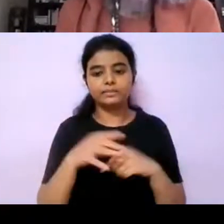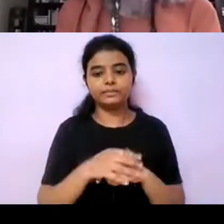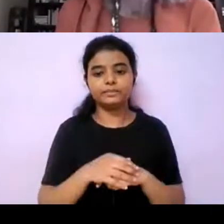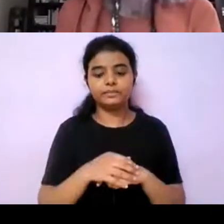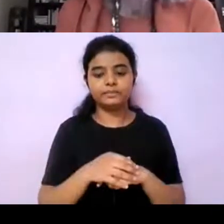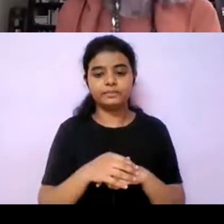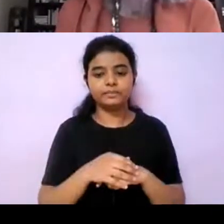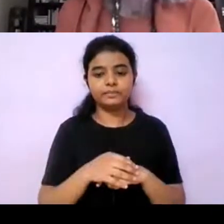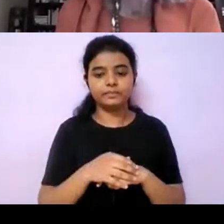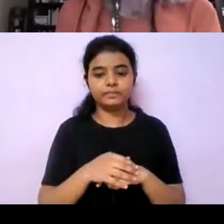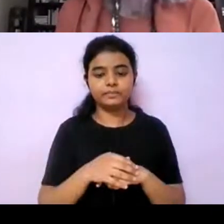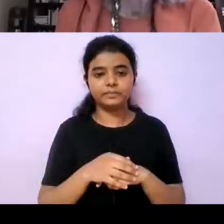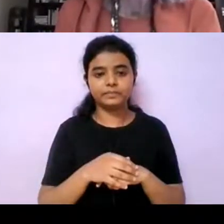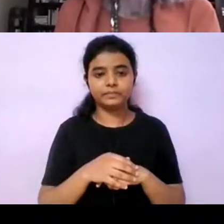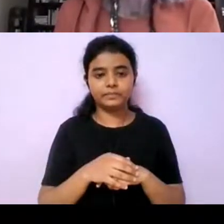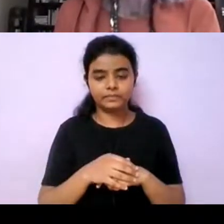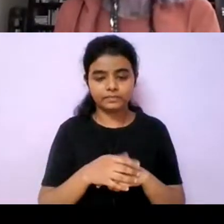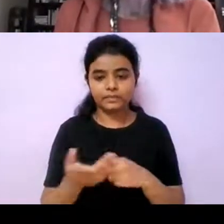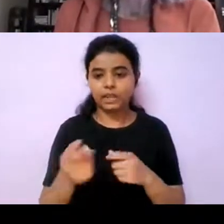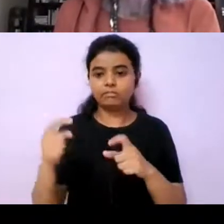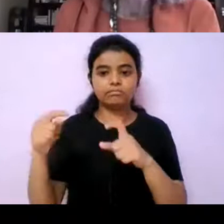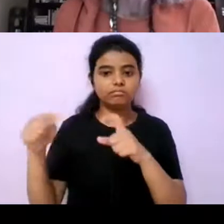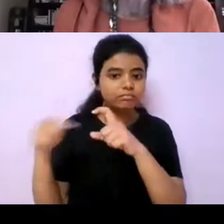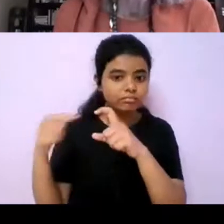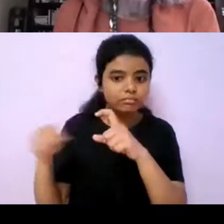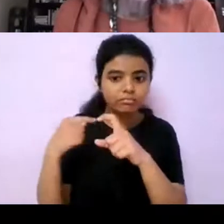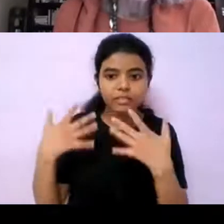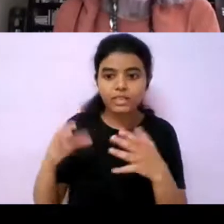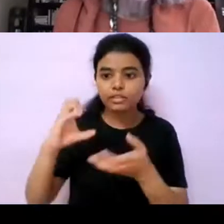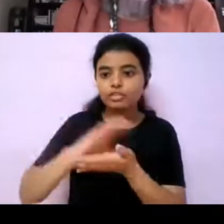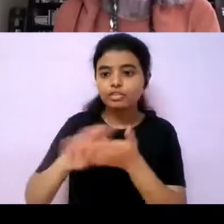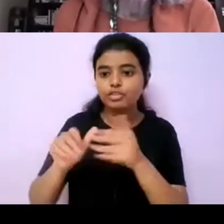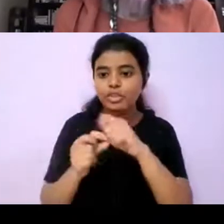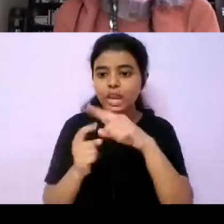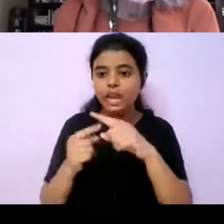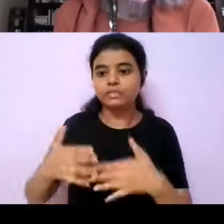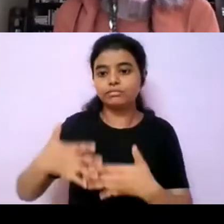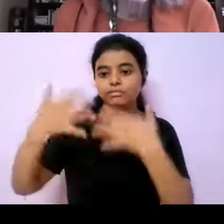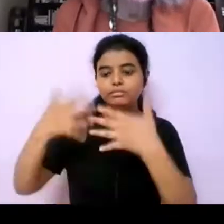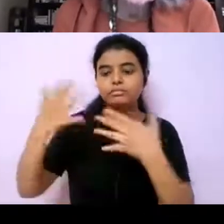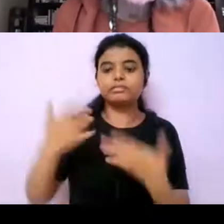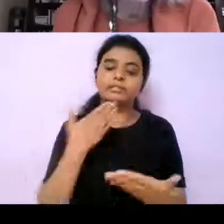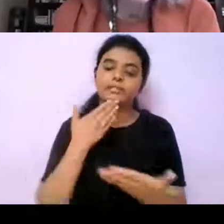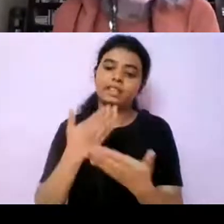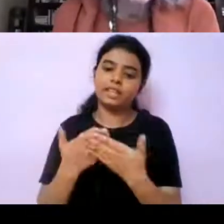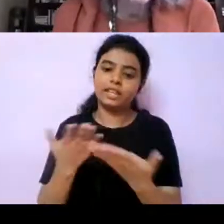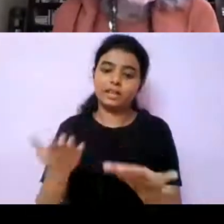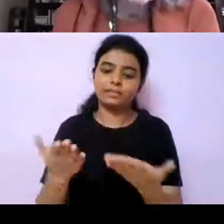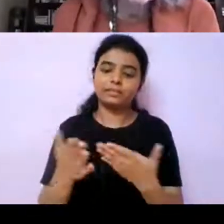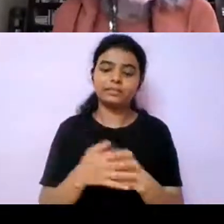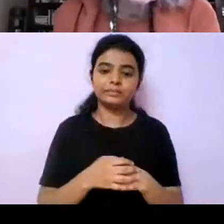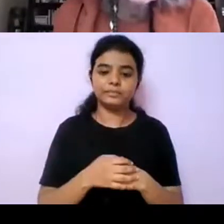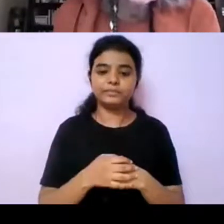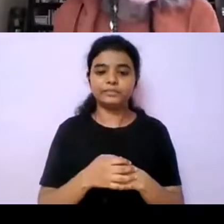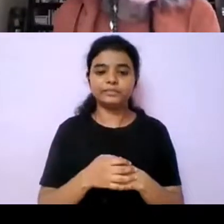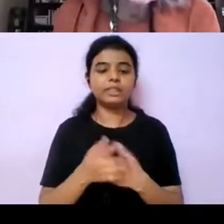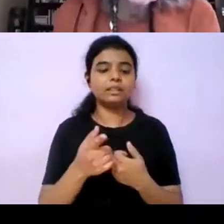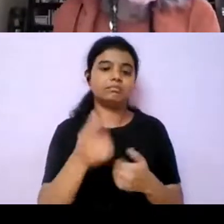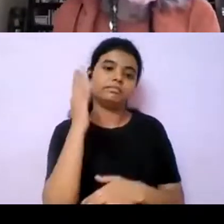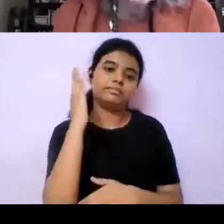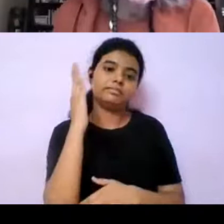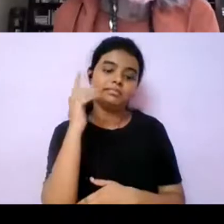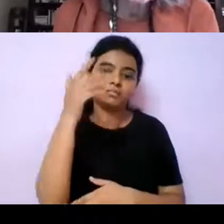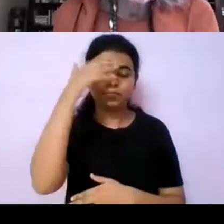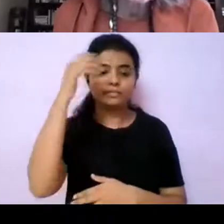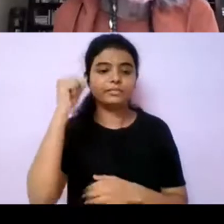in through emails or even in chat box. Thank you for that great therapeutic and